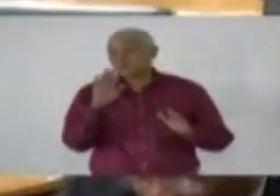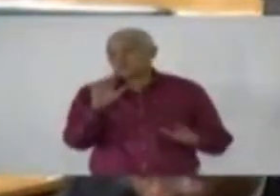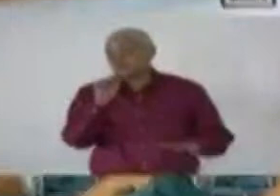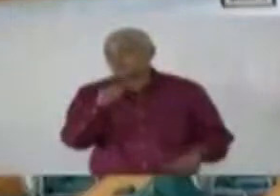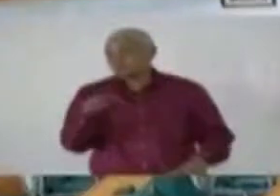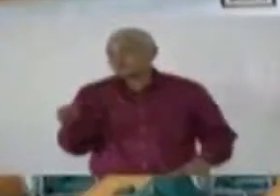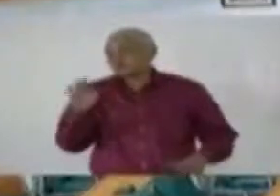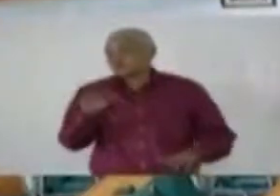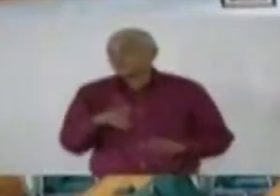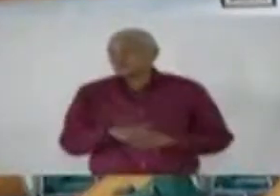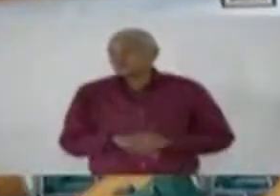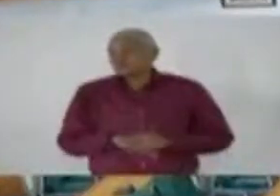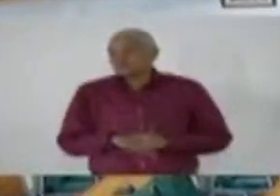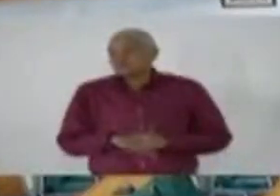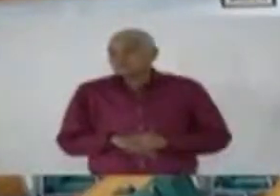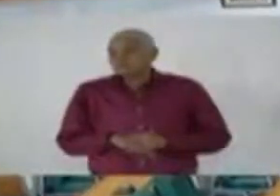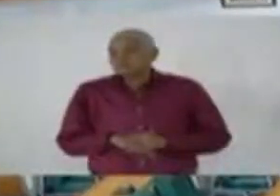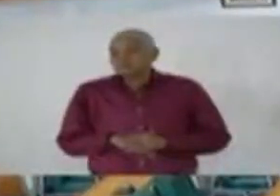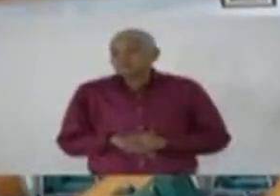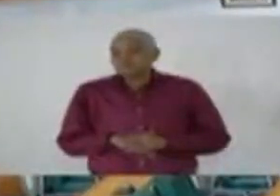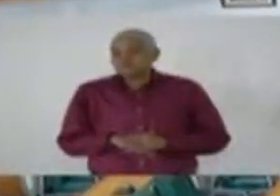2021-22.